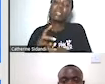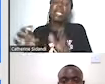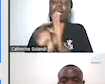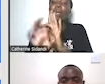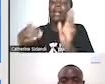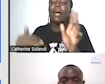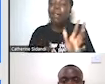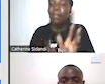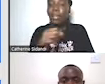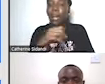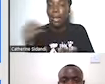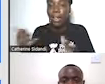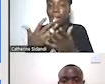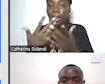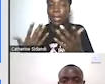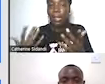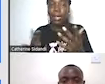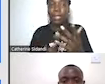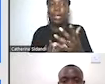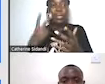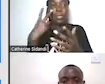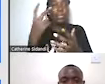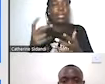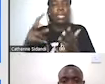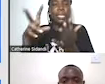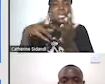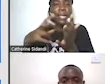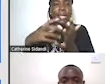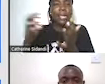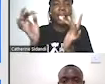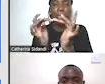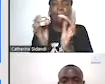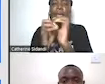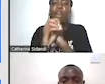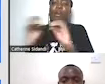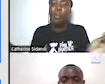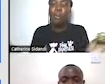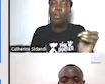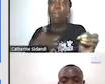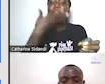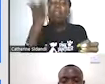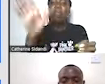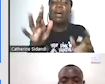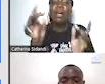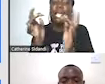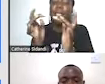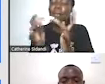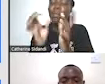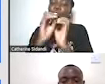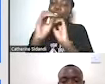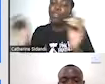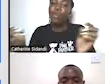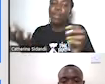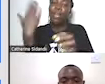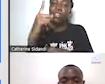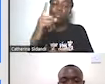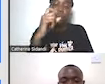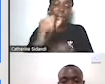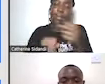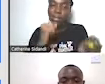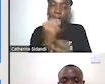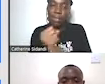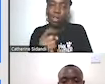we've seen that you're not reading your emails. You've not responded to our emails for the last 1 year. Are you still with us? So they're